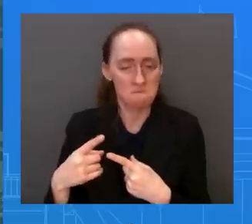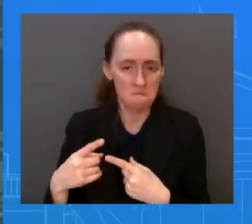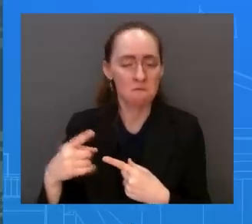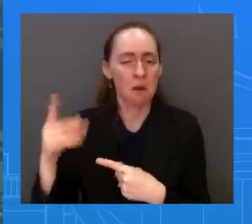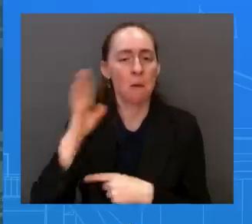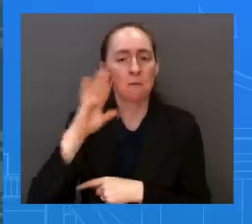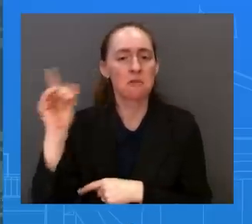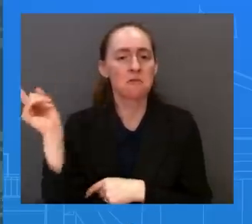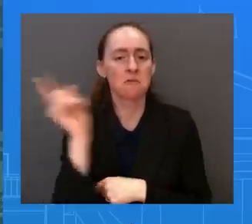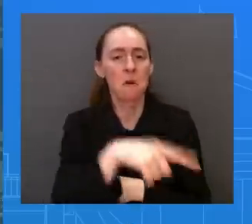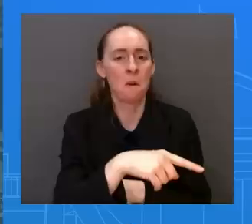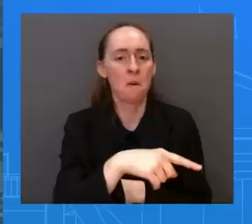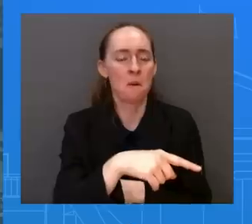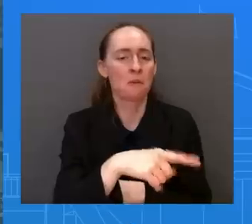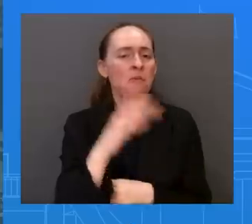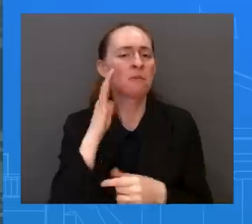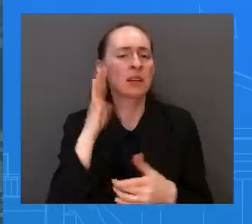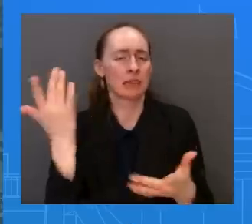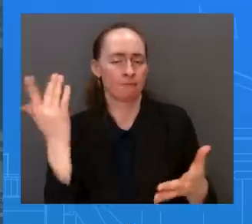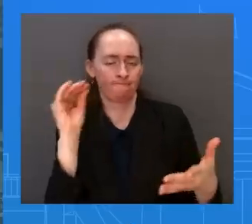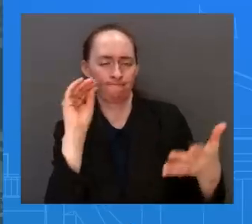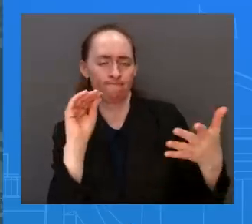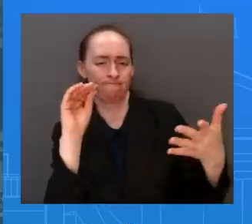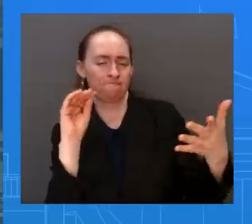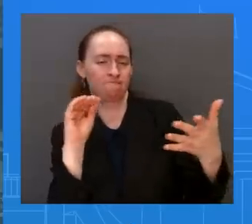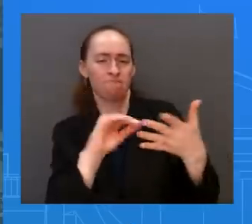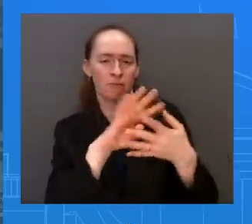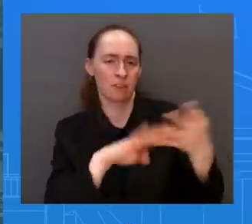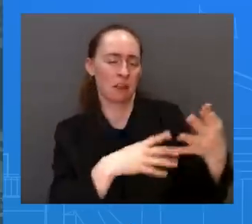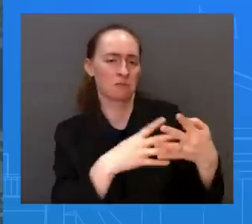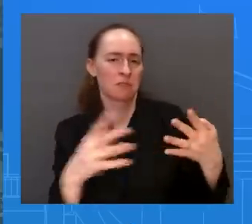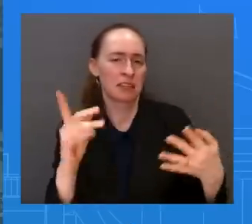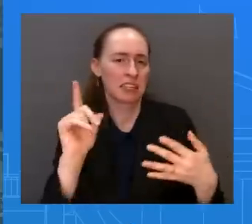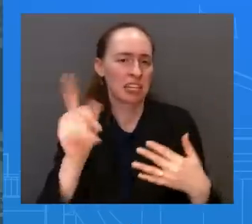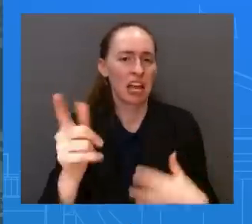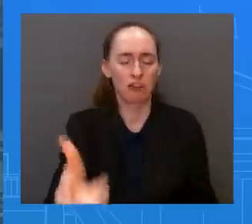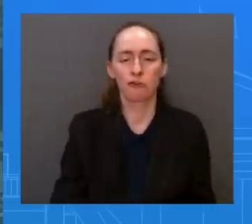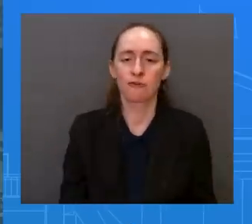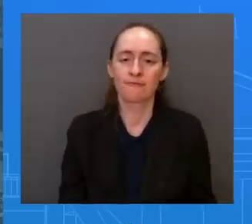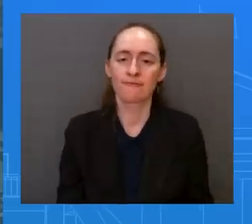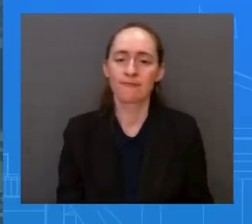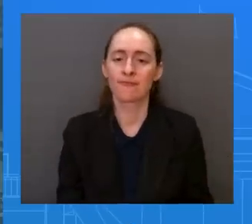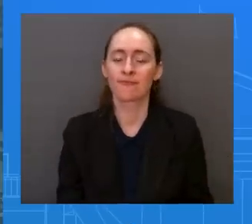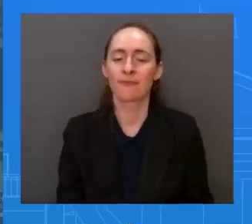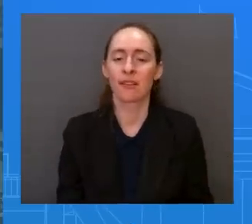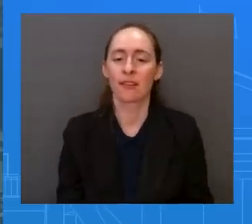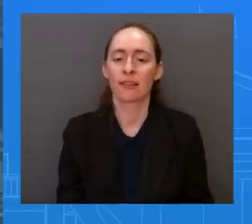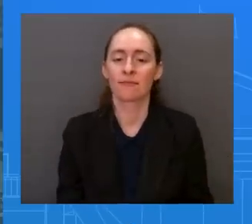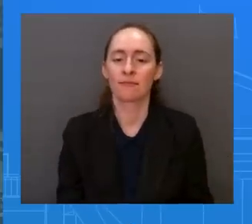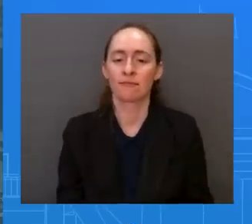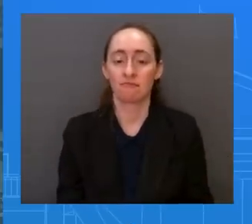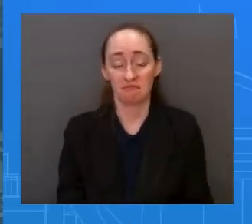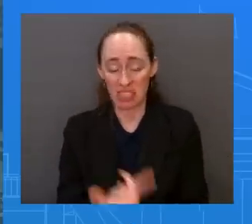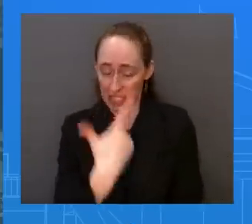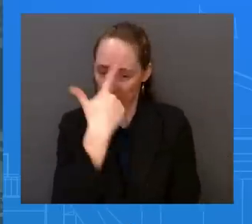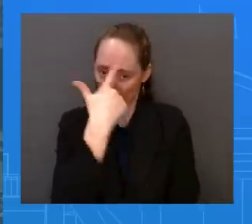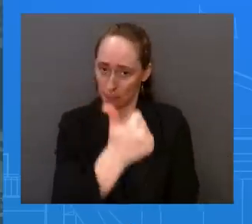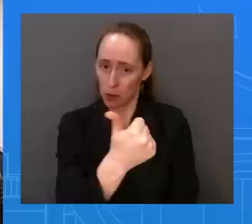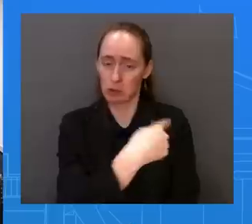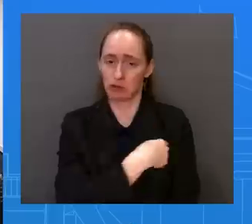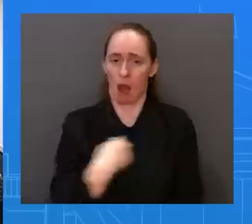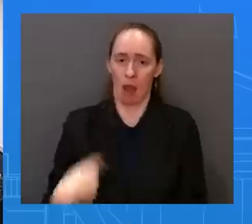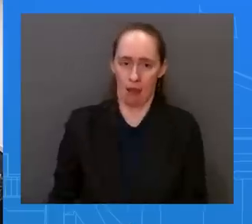change our what we are trying to do and how we're trying to move with China. It's up to them. And just one more. On Saturday, when the president